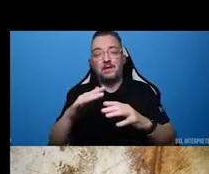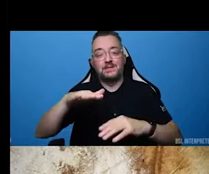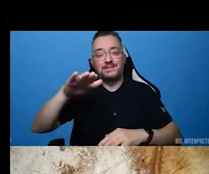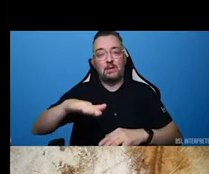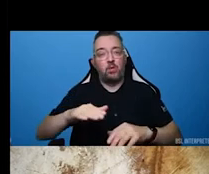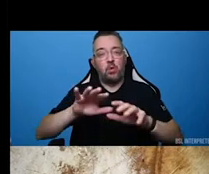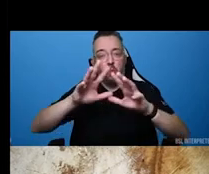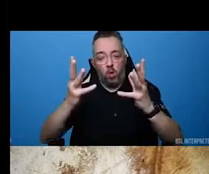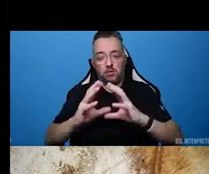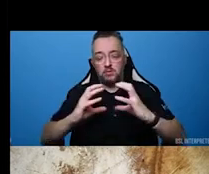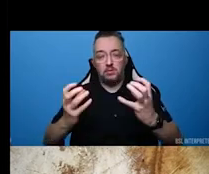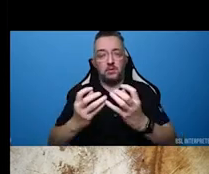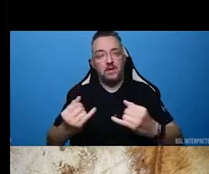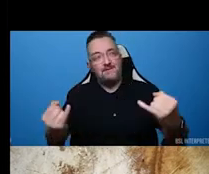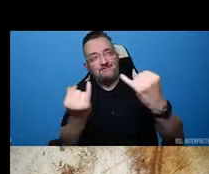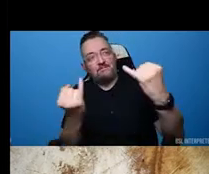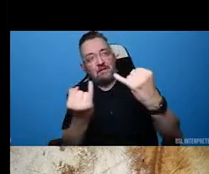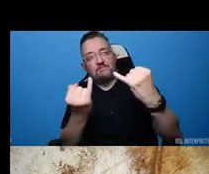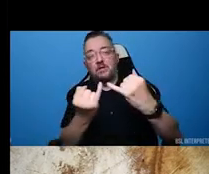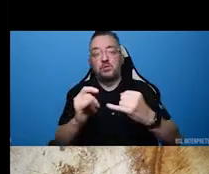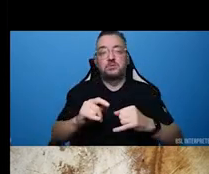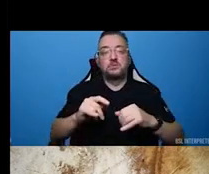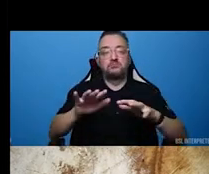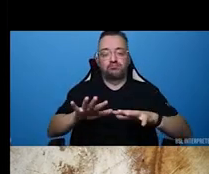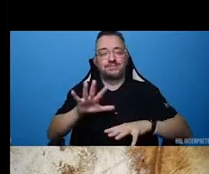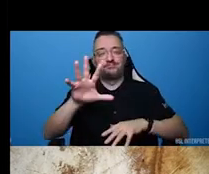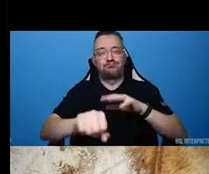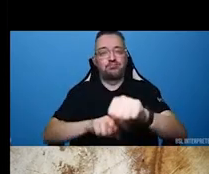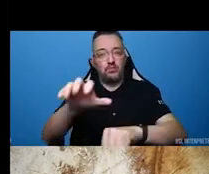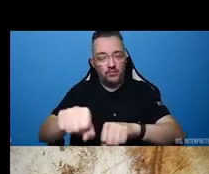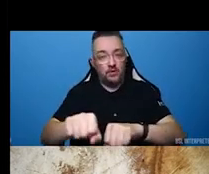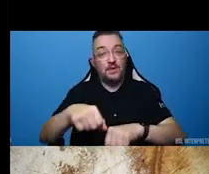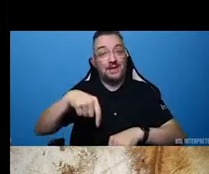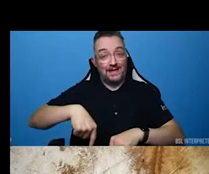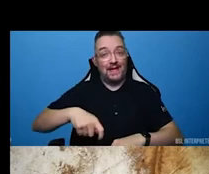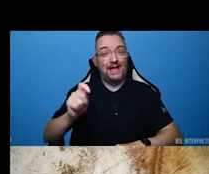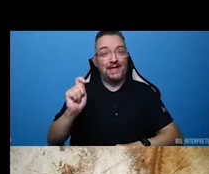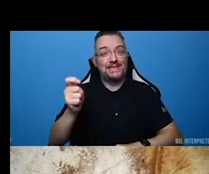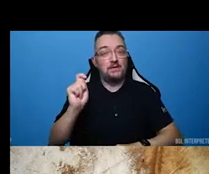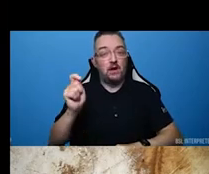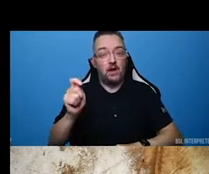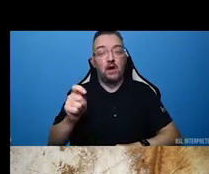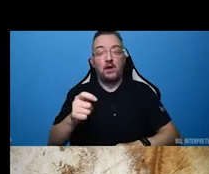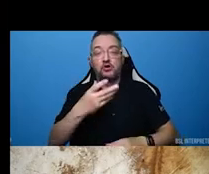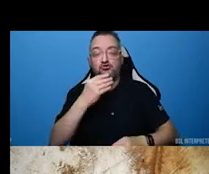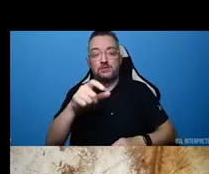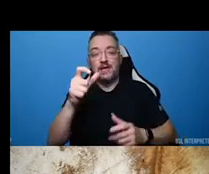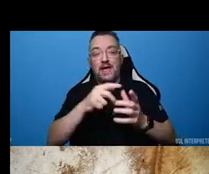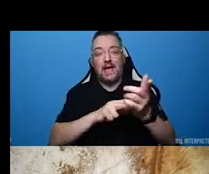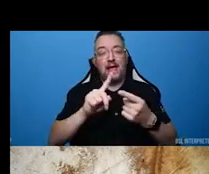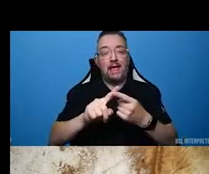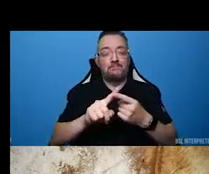were fighting against colonization. And we, for example, and we, Kenya, used caves to stage